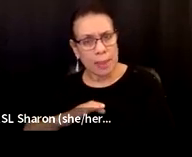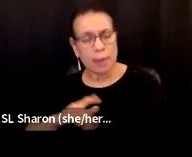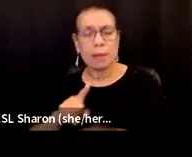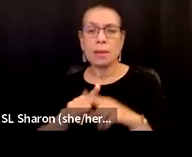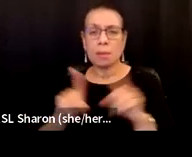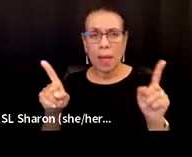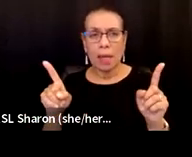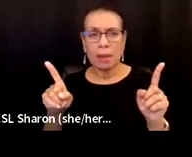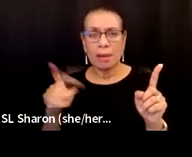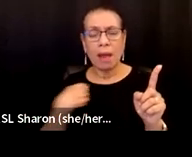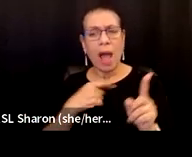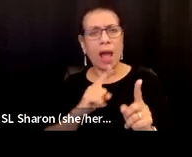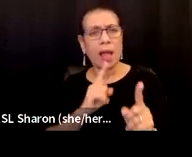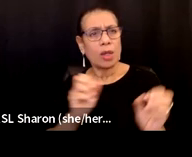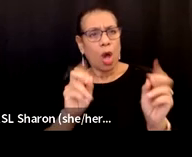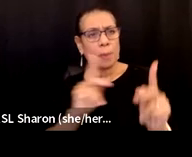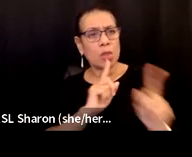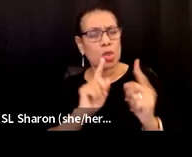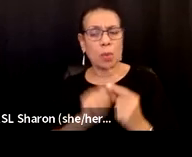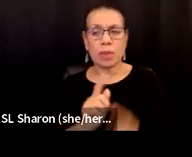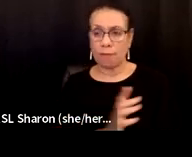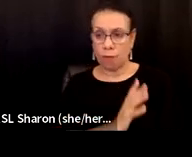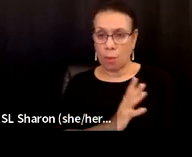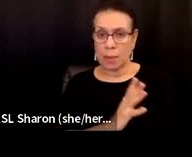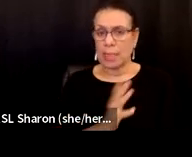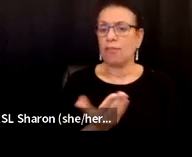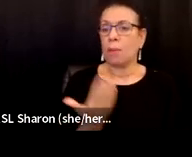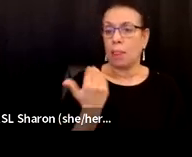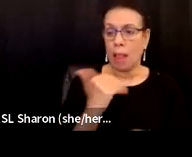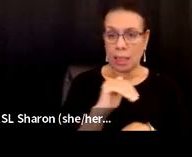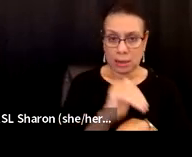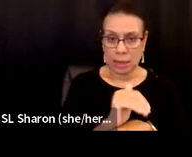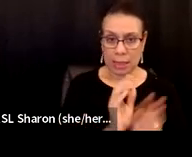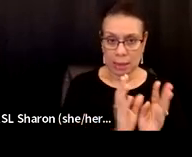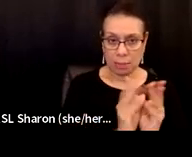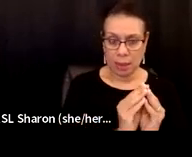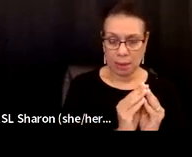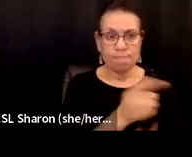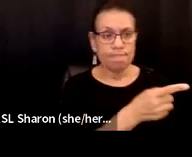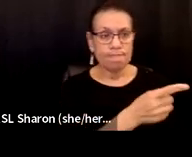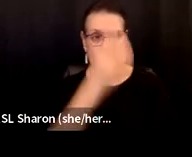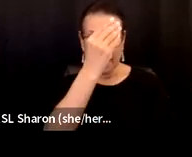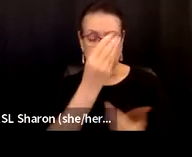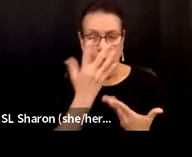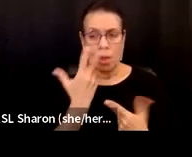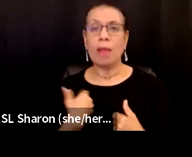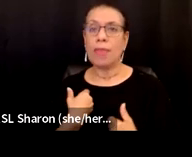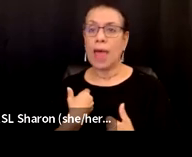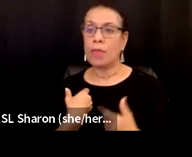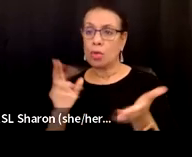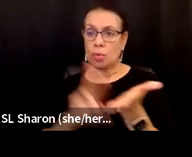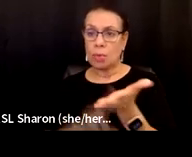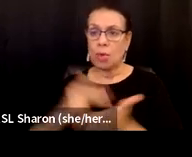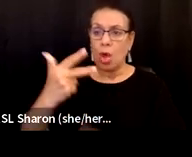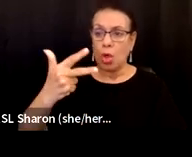to speak with them formally in last night they informed me that their enrollment had declined in the third